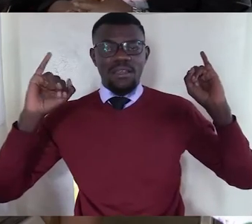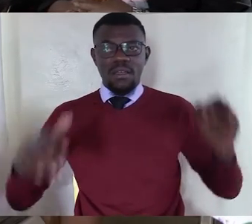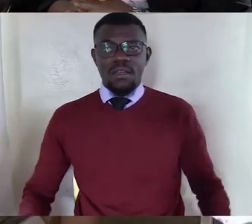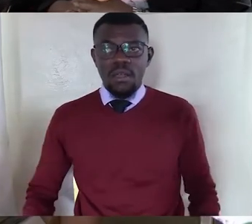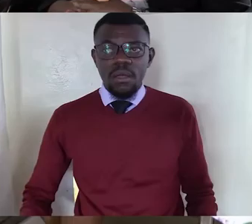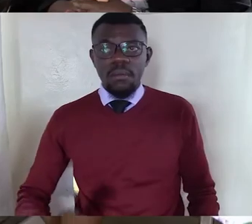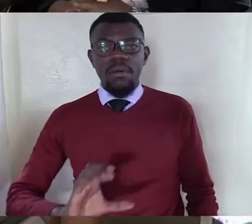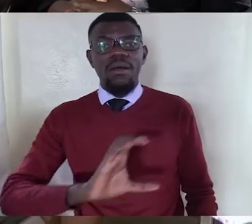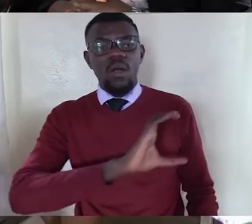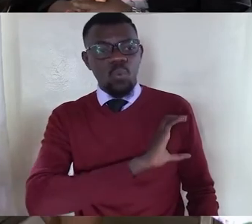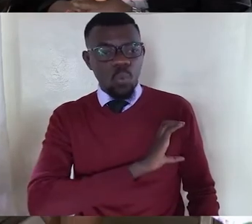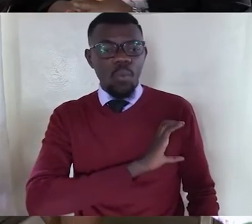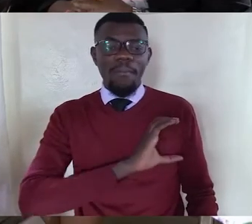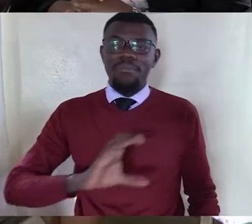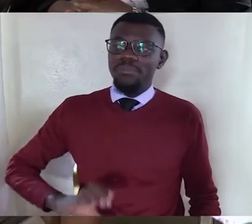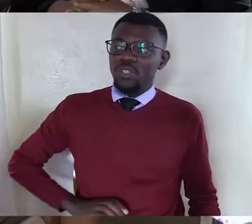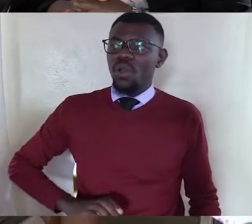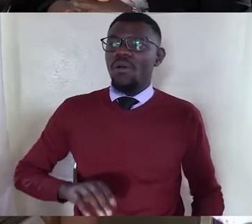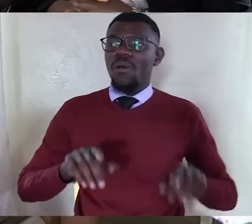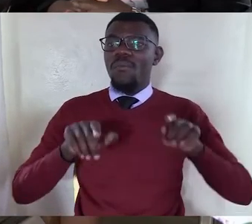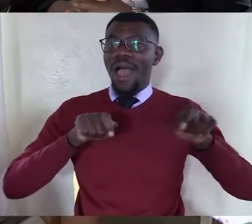When GEC talks about engaging with